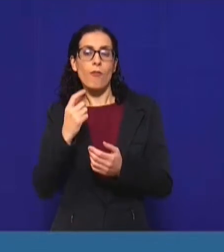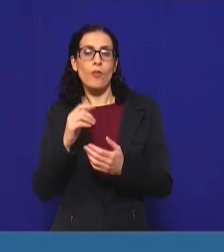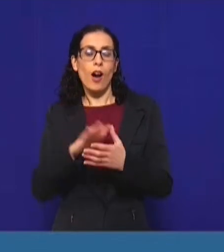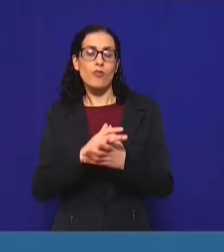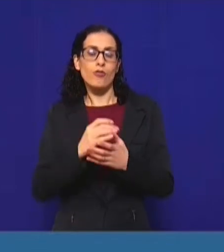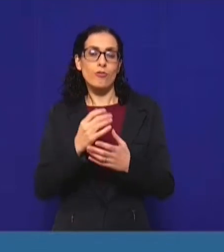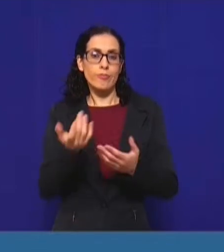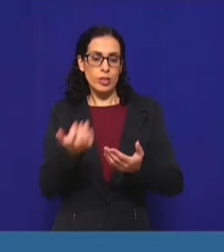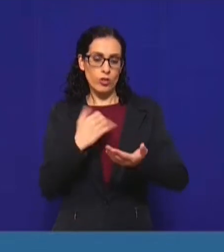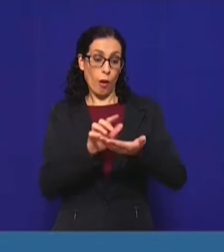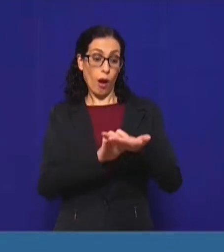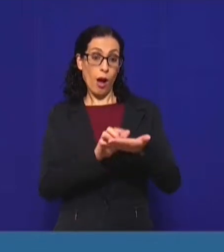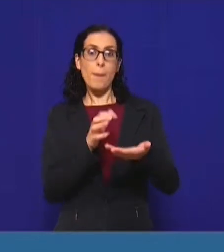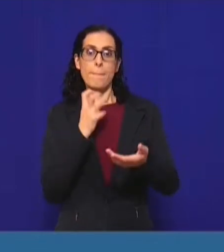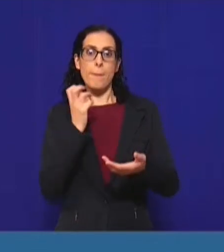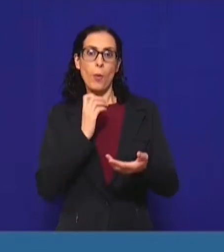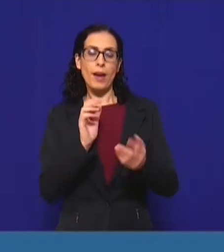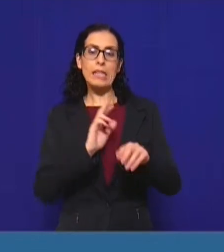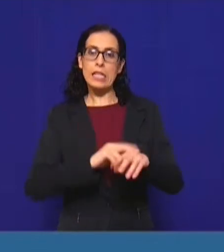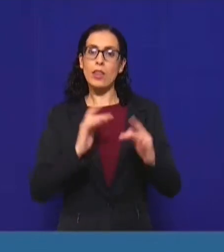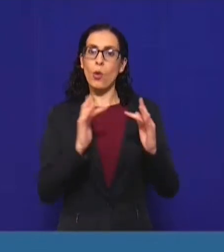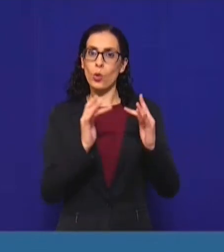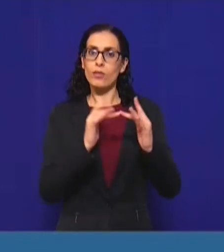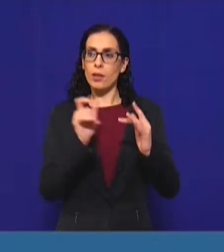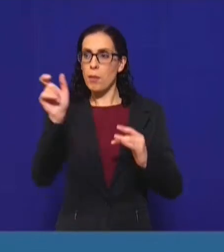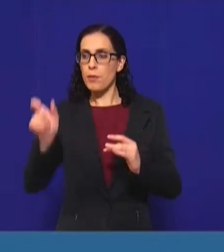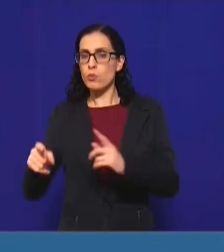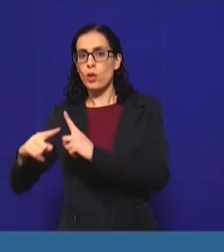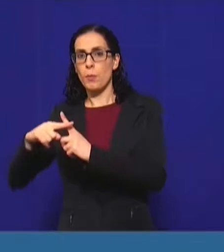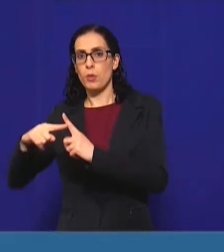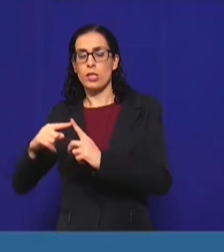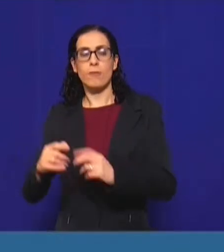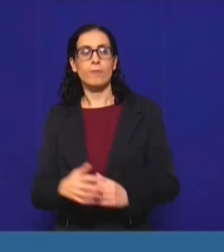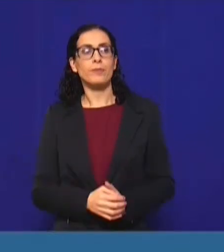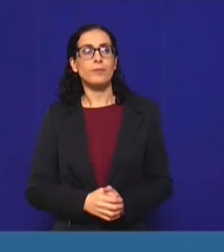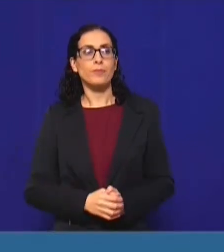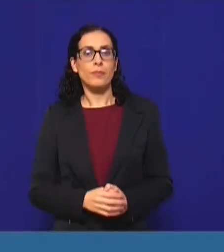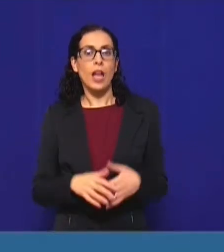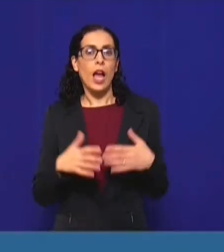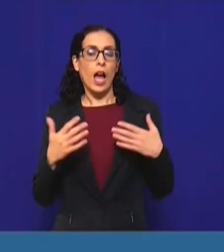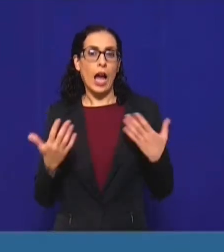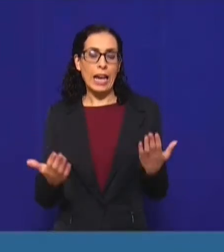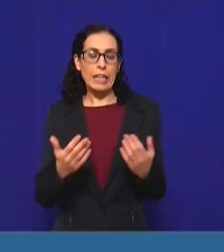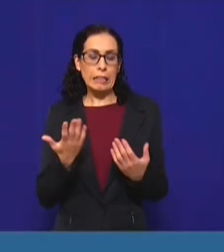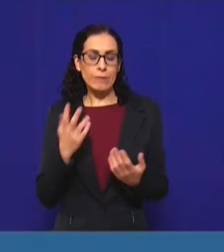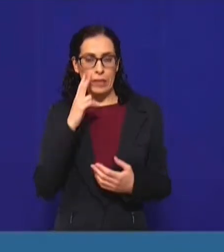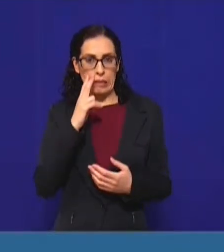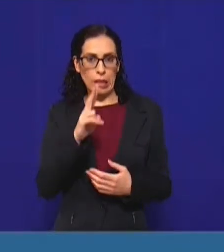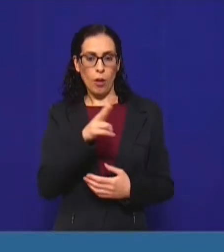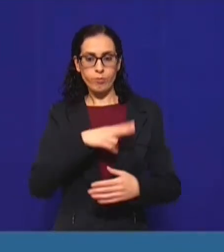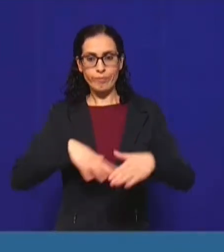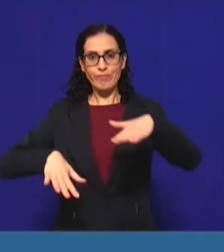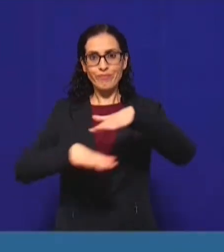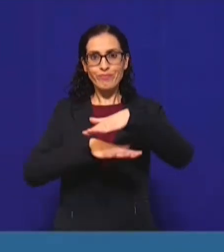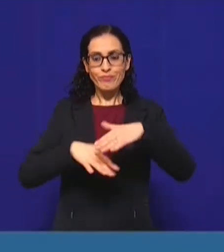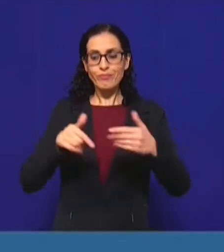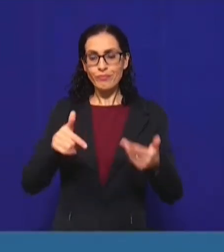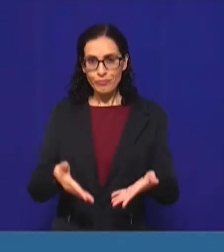li huma setgħu kienu f'kuntatt ma' xi ħadd li huwa pożittiv. Allura bħalma qegħdin taraw bħalissa għaddejjin